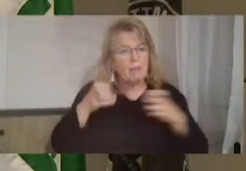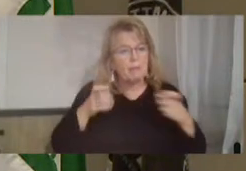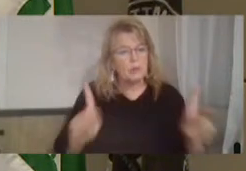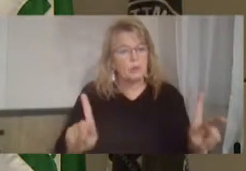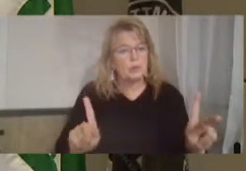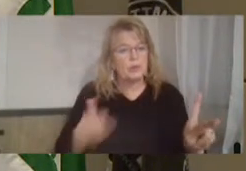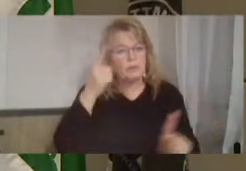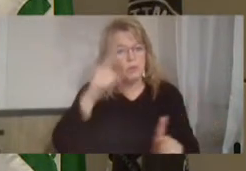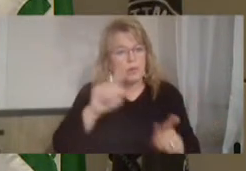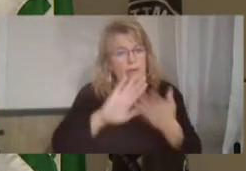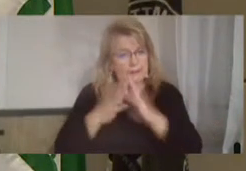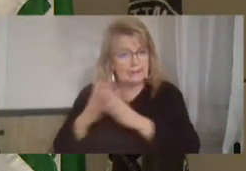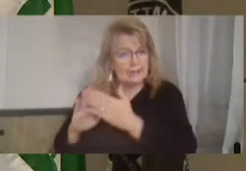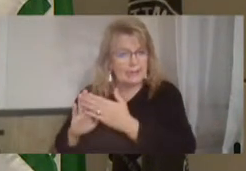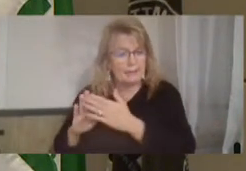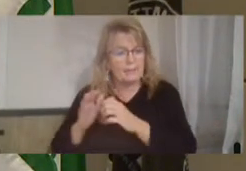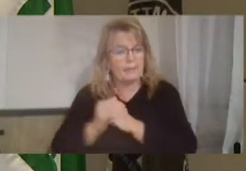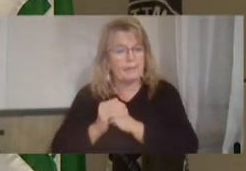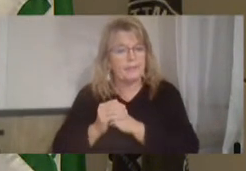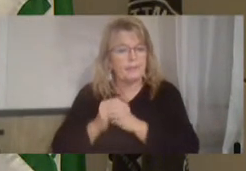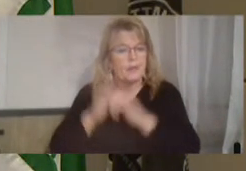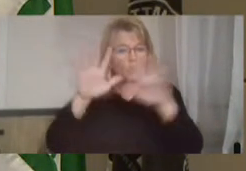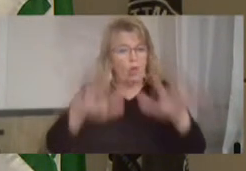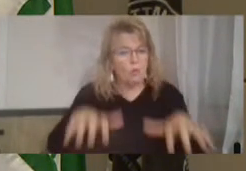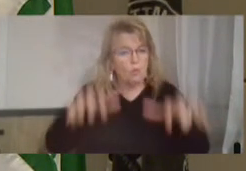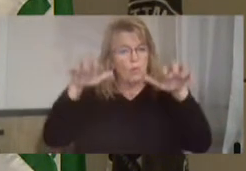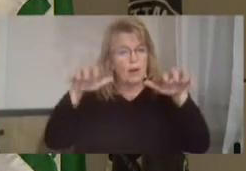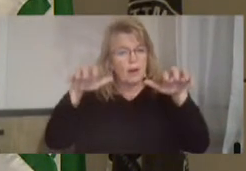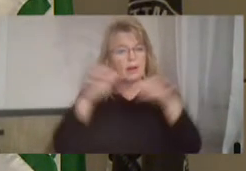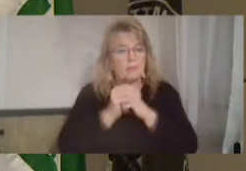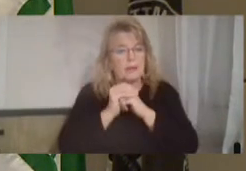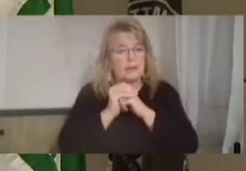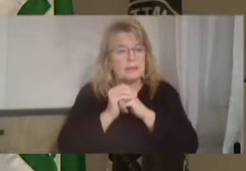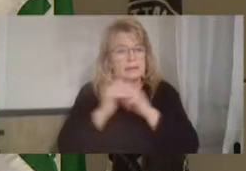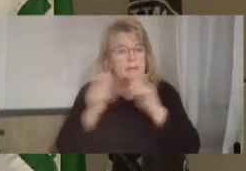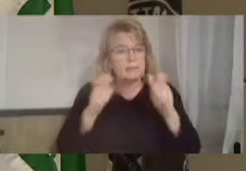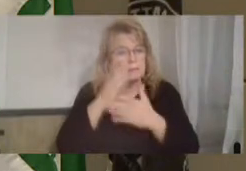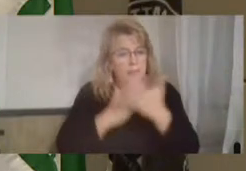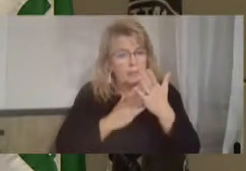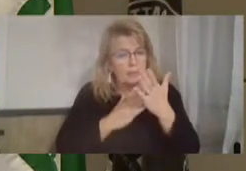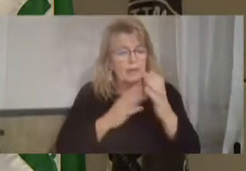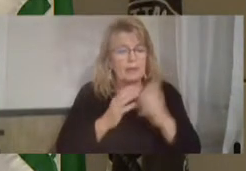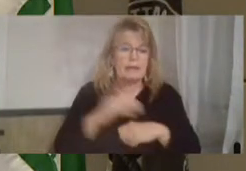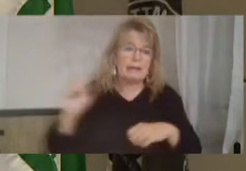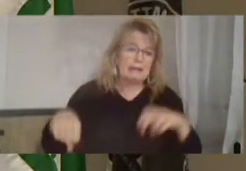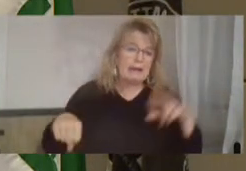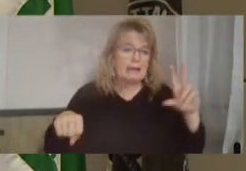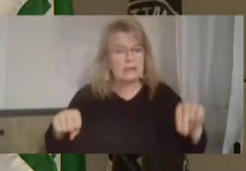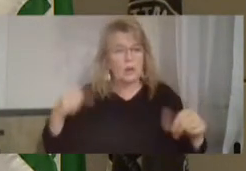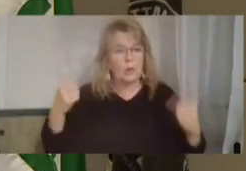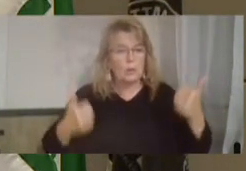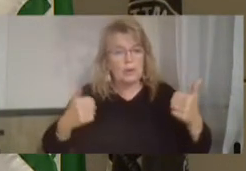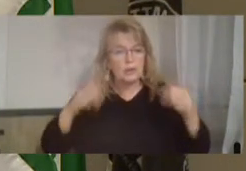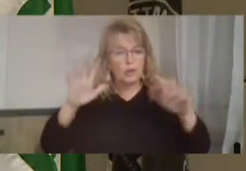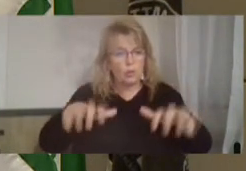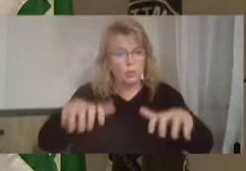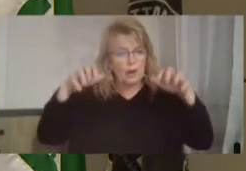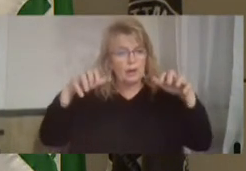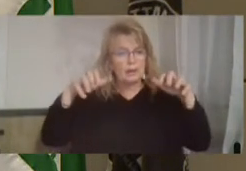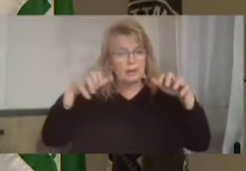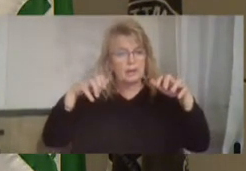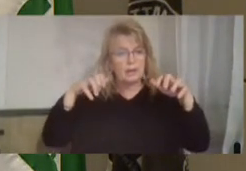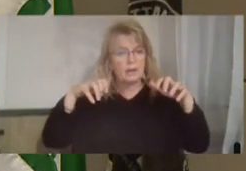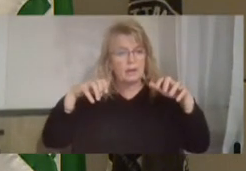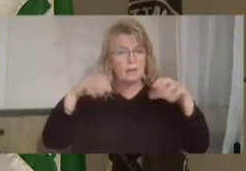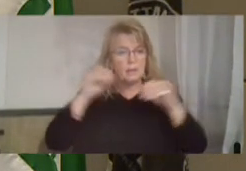city, where the arena may be a major factor of saying yes or no. Certainly the arena goes beyond just